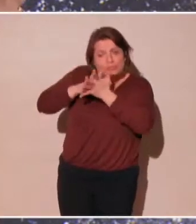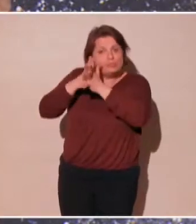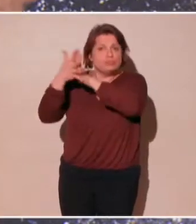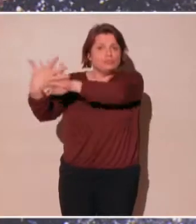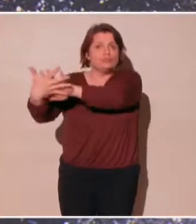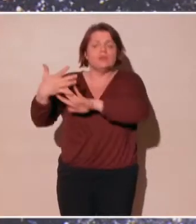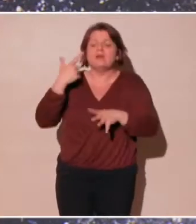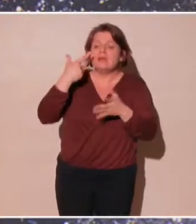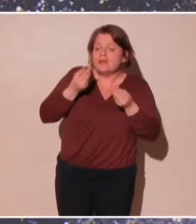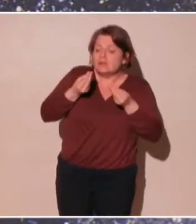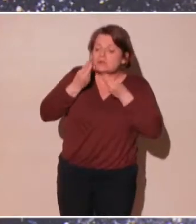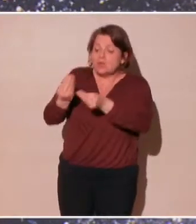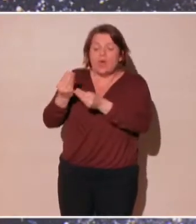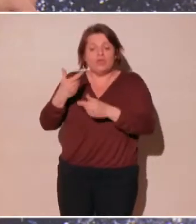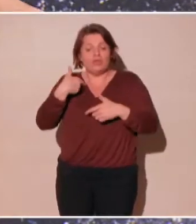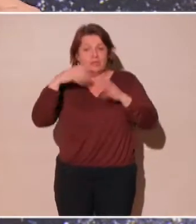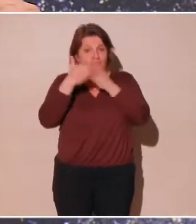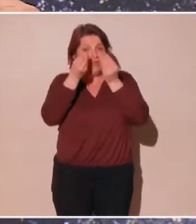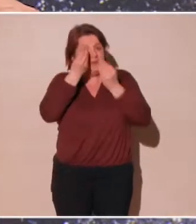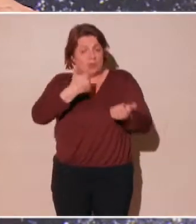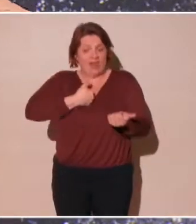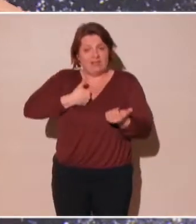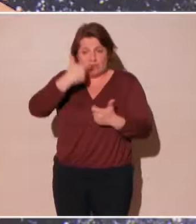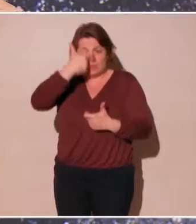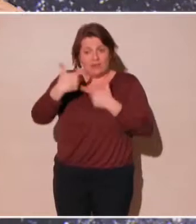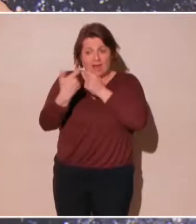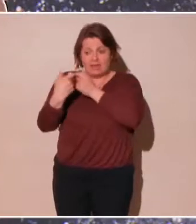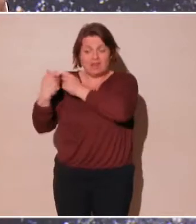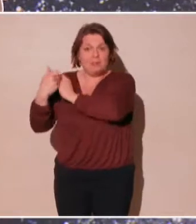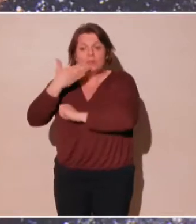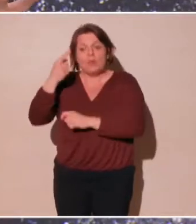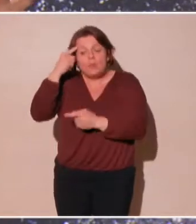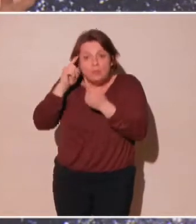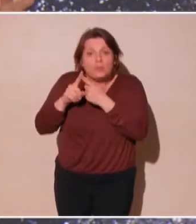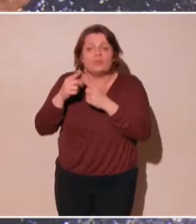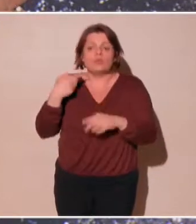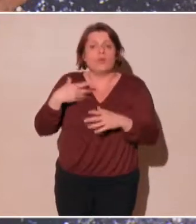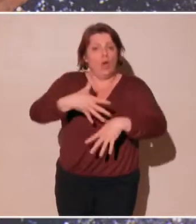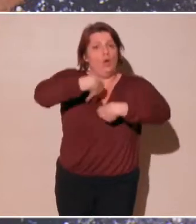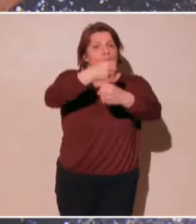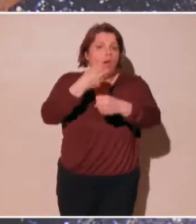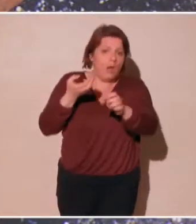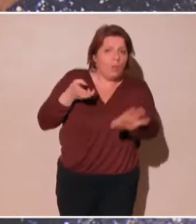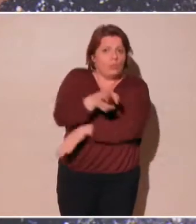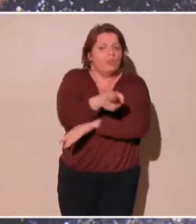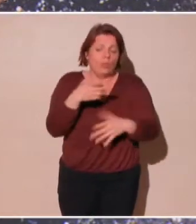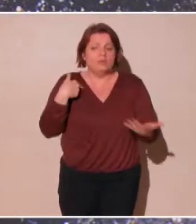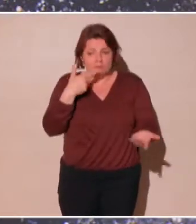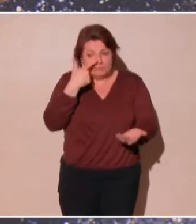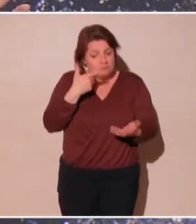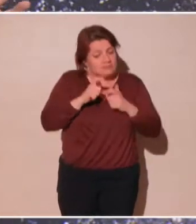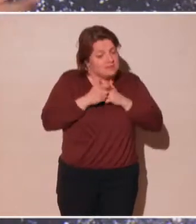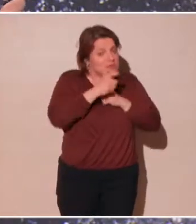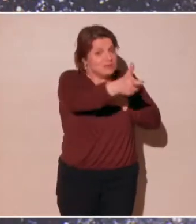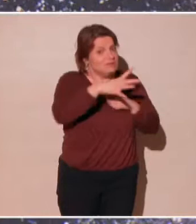redefine and shift the goals of our training systems, create new jobs, help provide